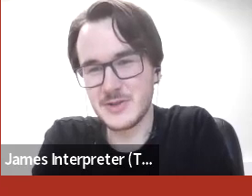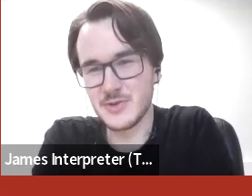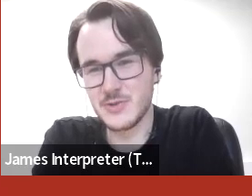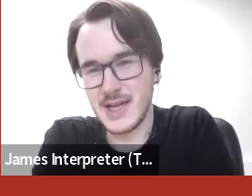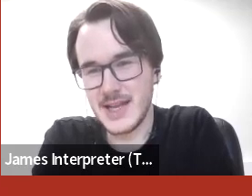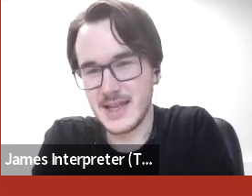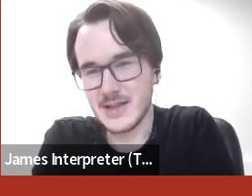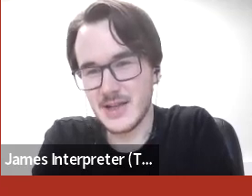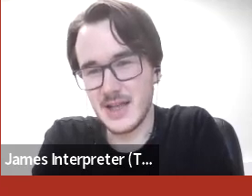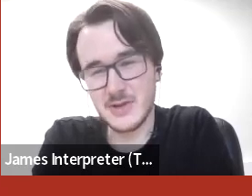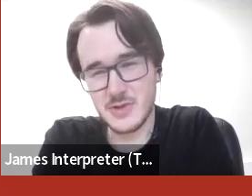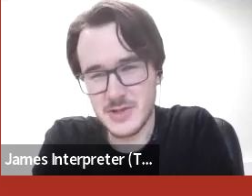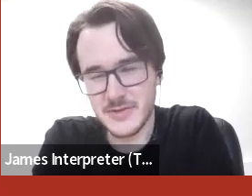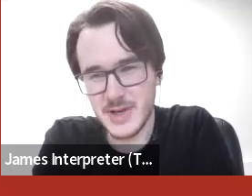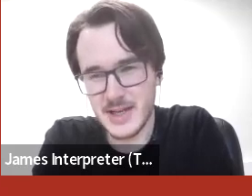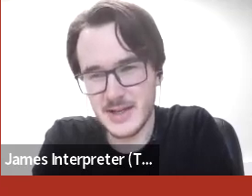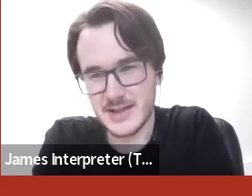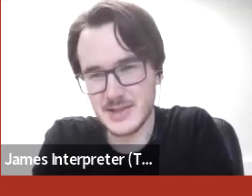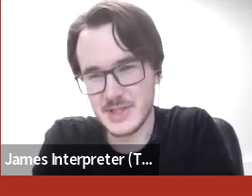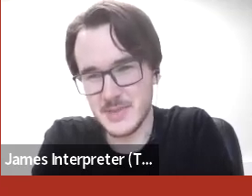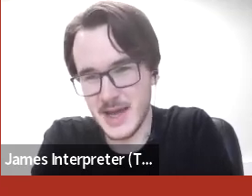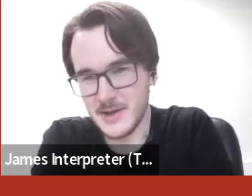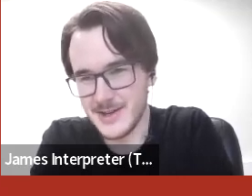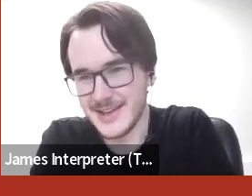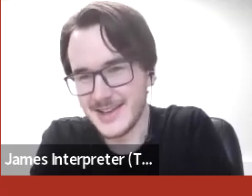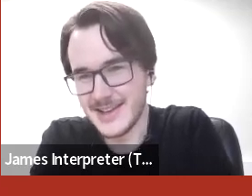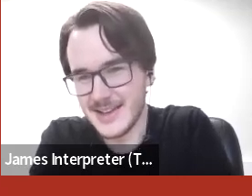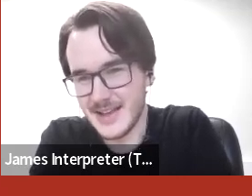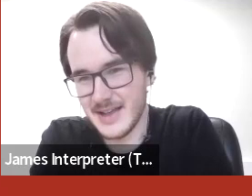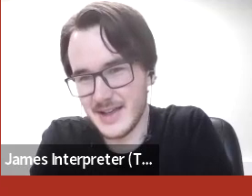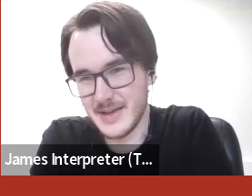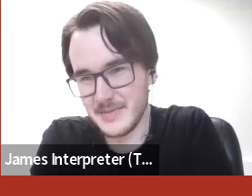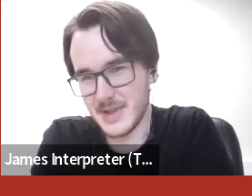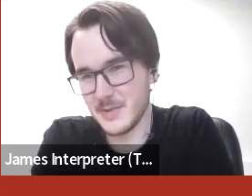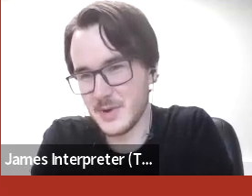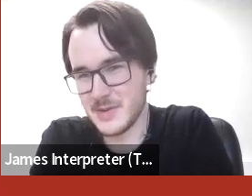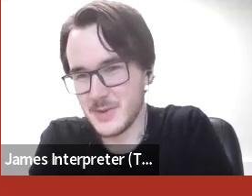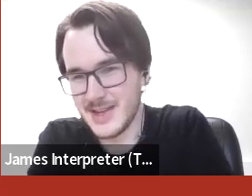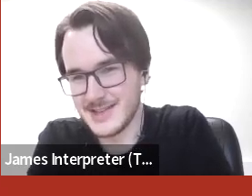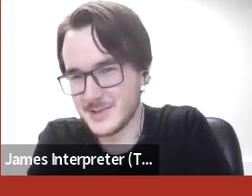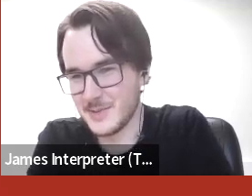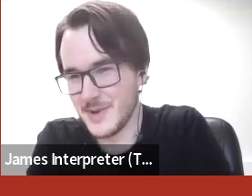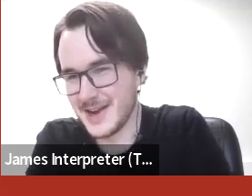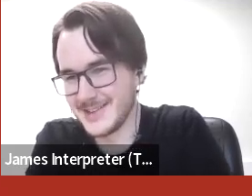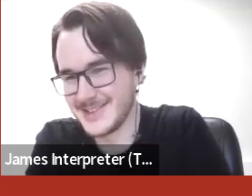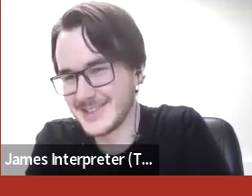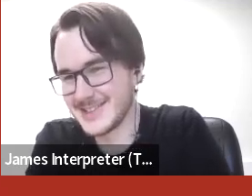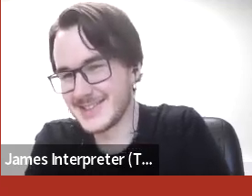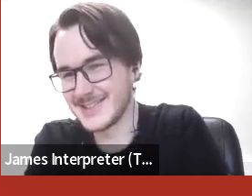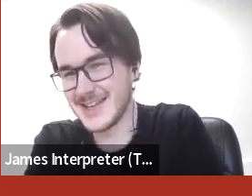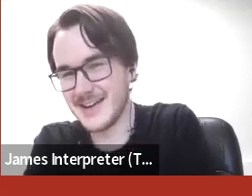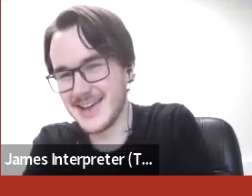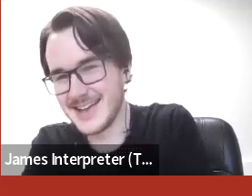It feels really intrusive, really, like somebody's spying on you. Like we're communicating, so why are you